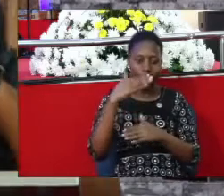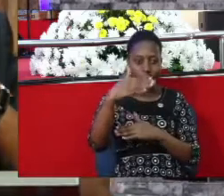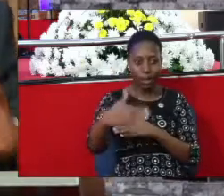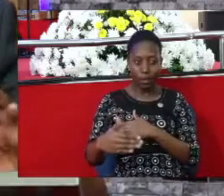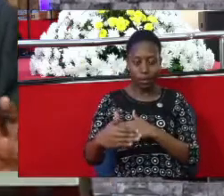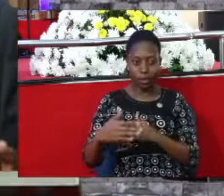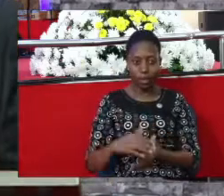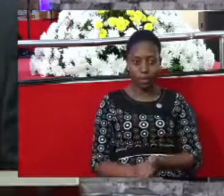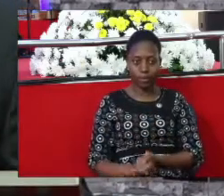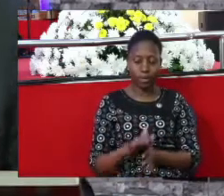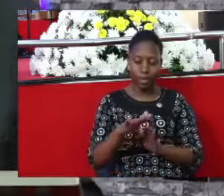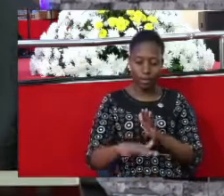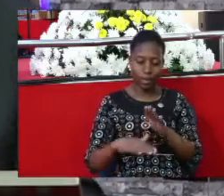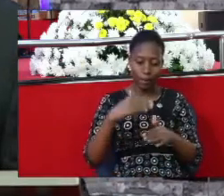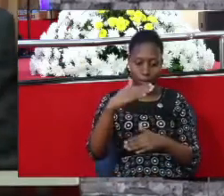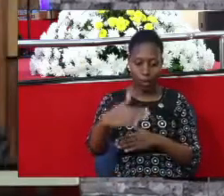Step beyond.